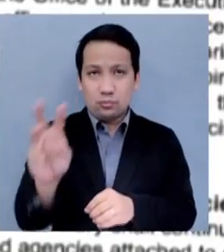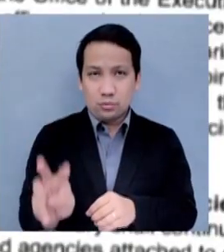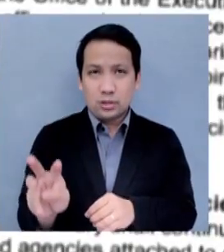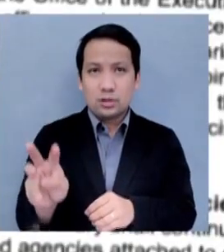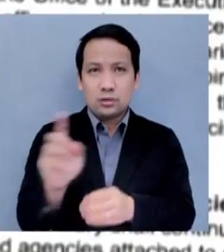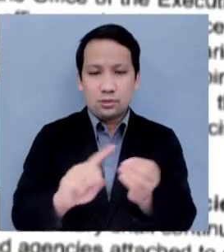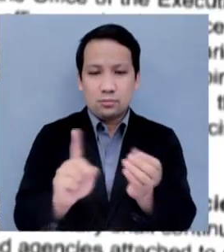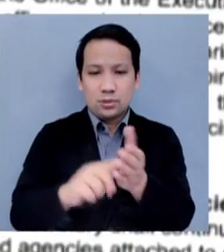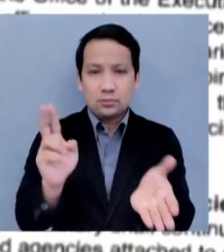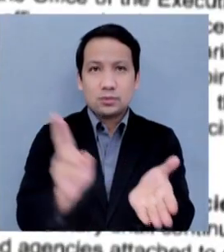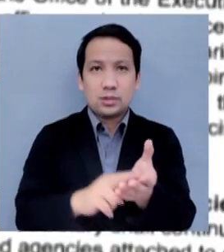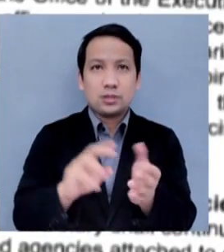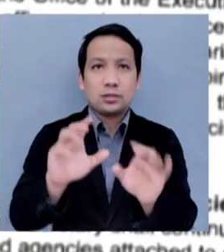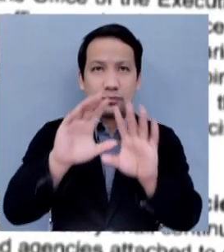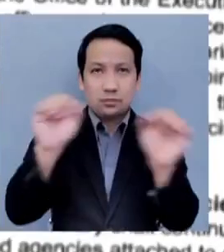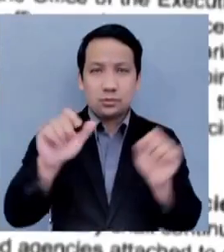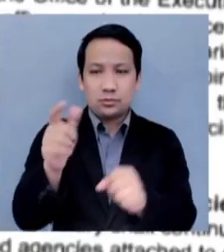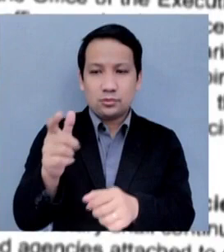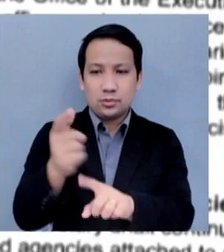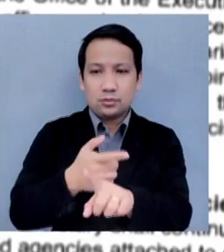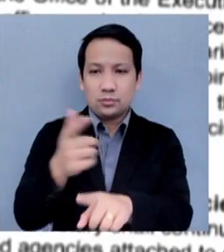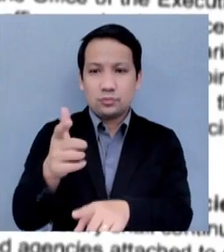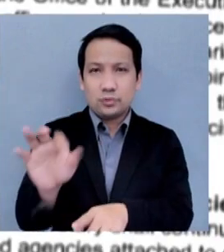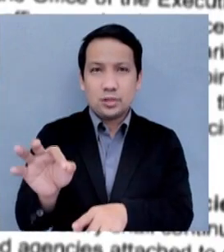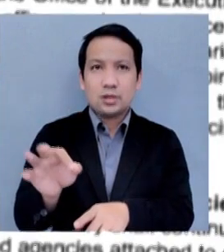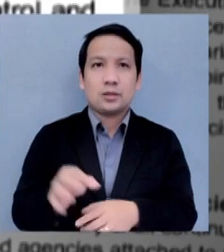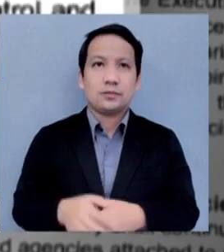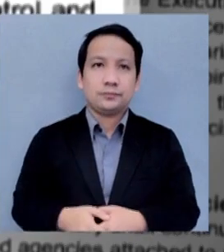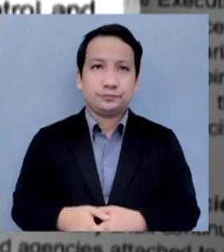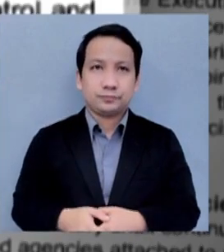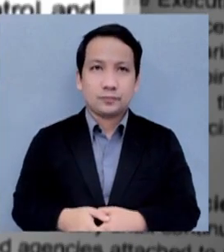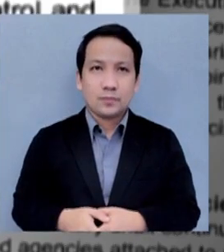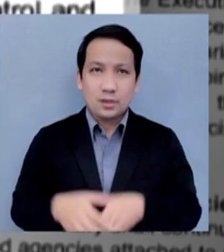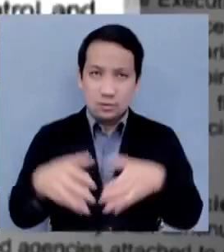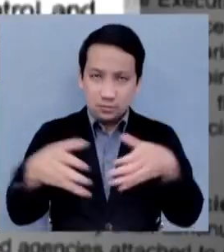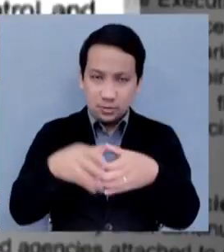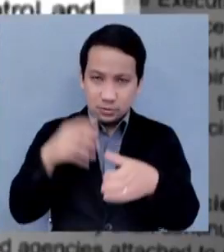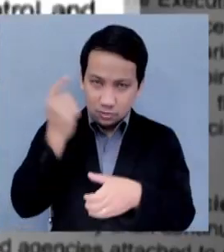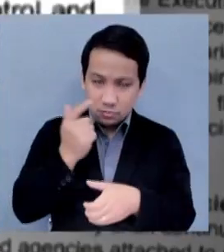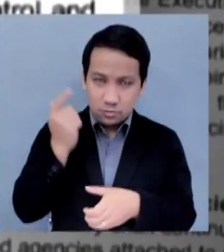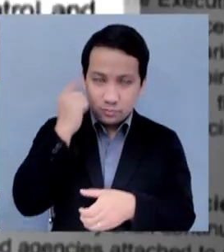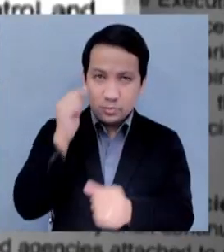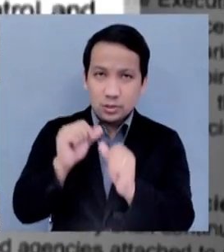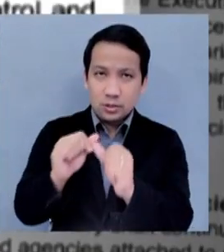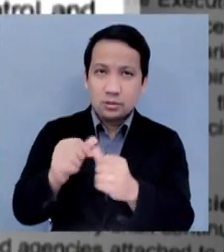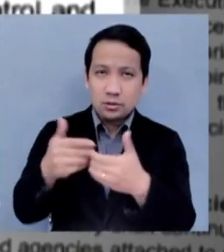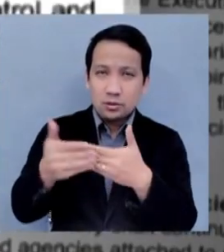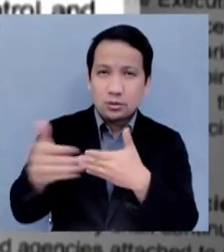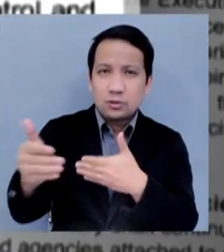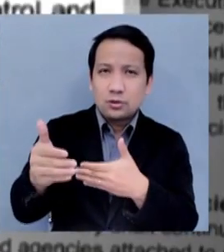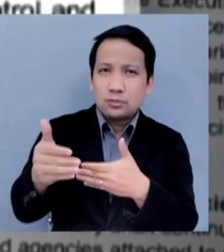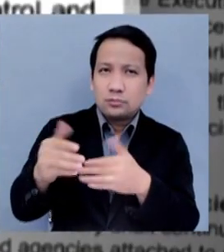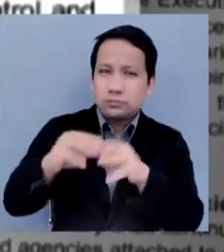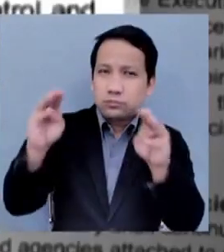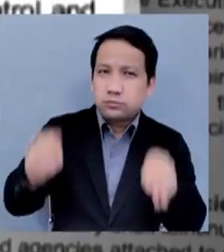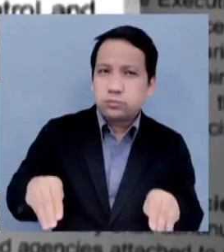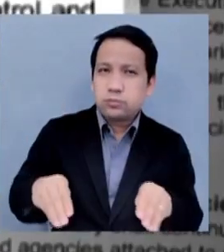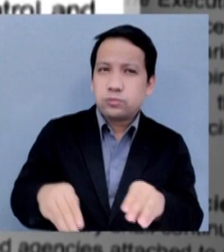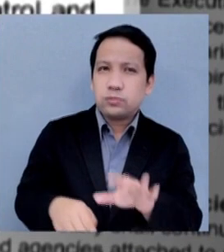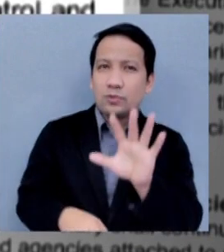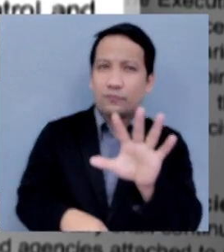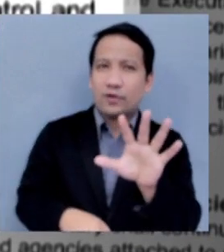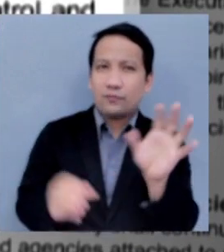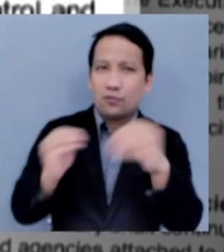the president had signed on December 29th. The move classifies government agencies in the palace into 5